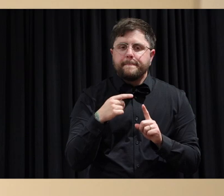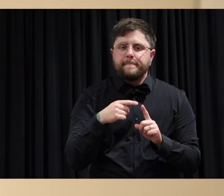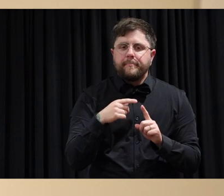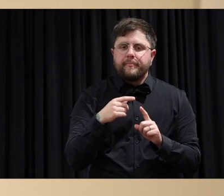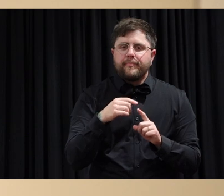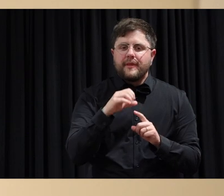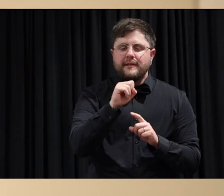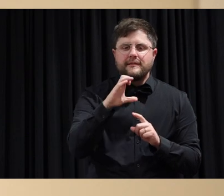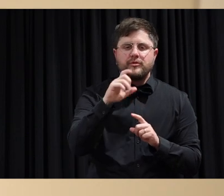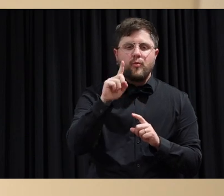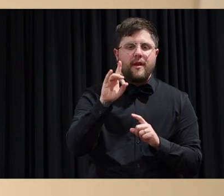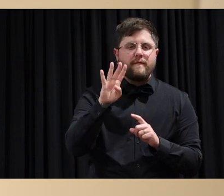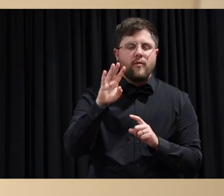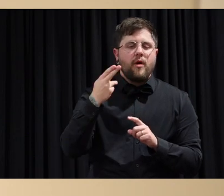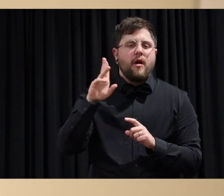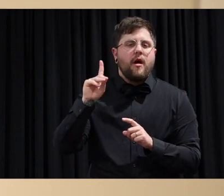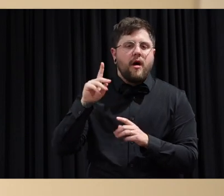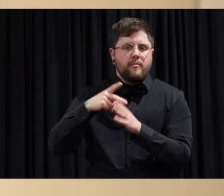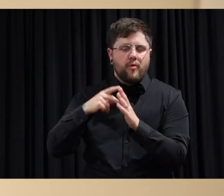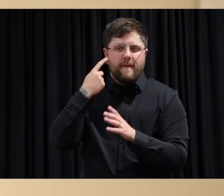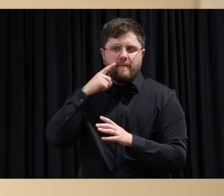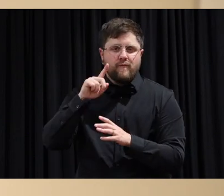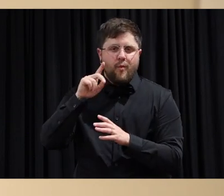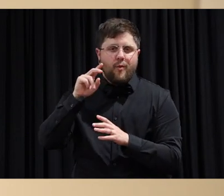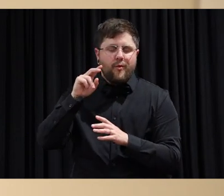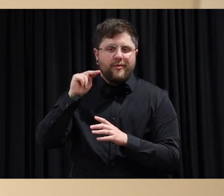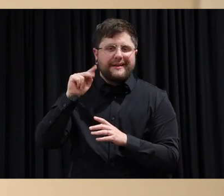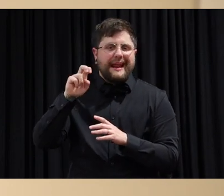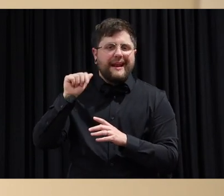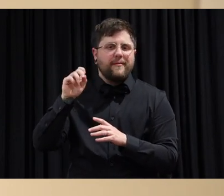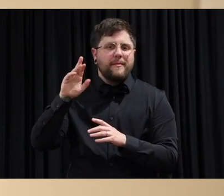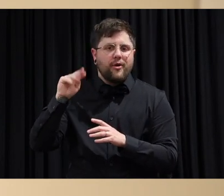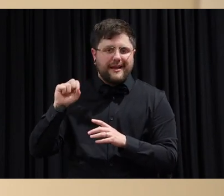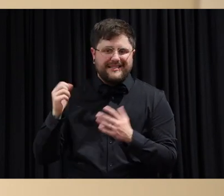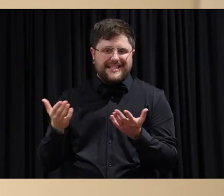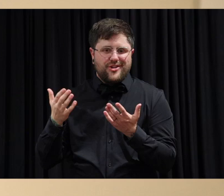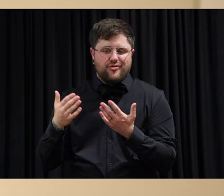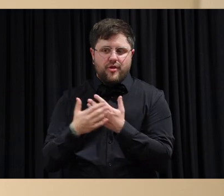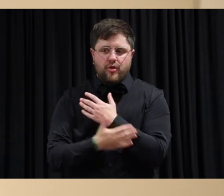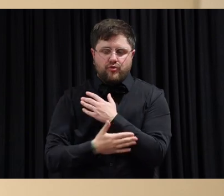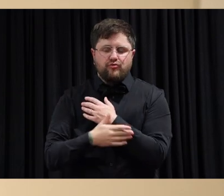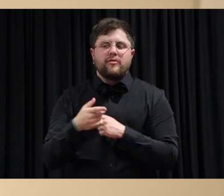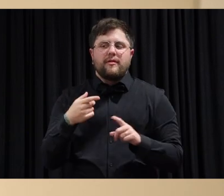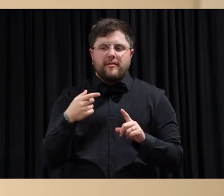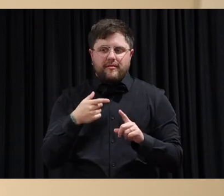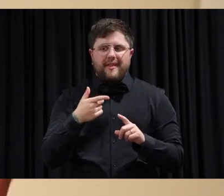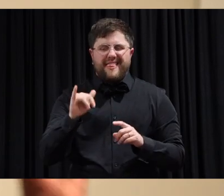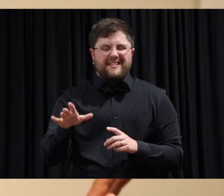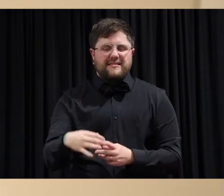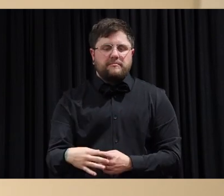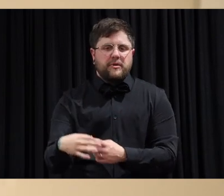Section 184 HUD program for Native Americans here in the country. There are, that's a